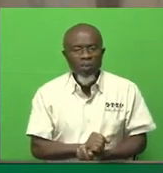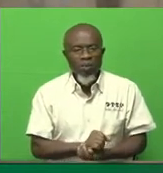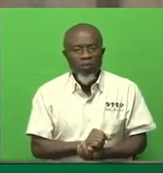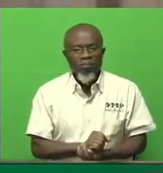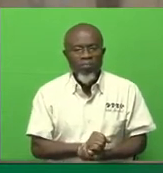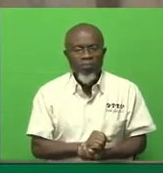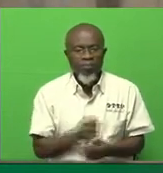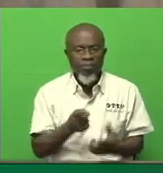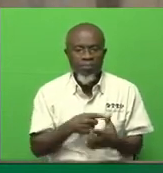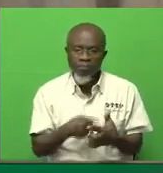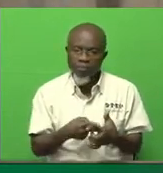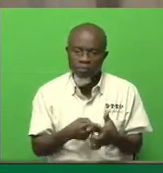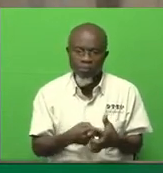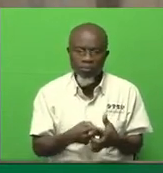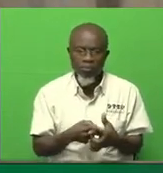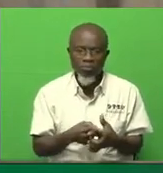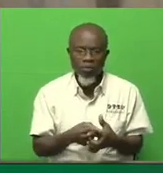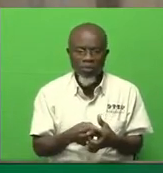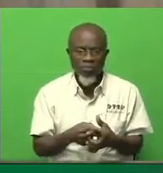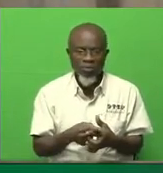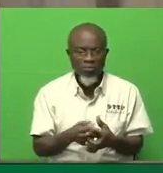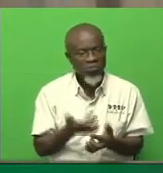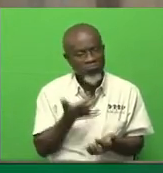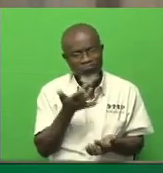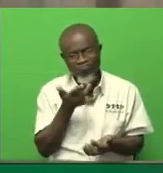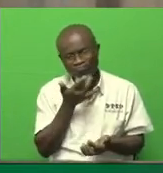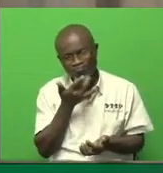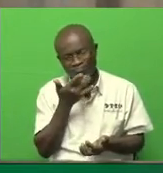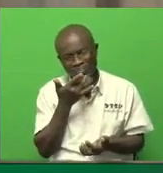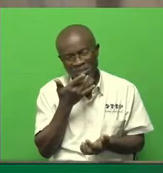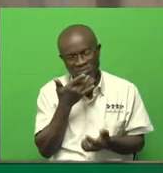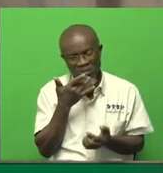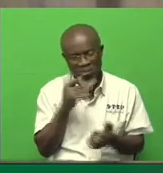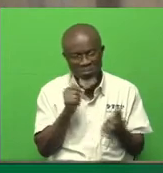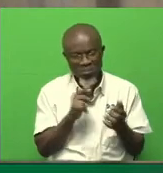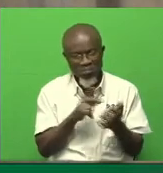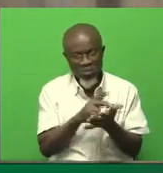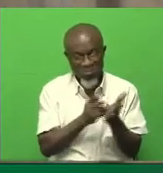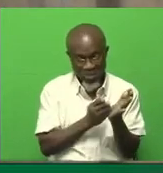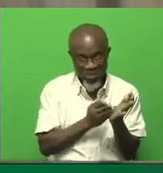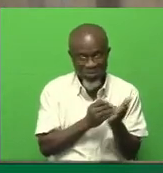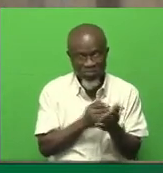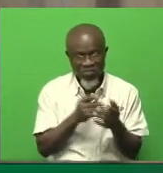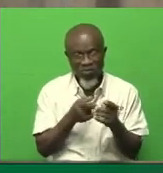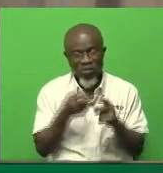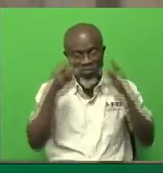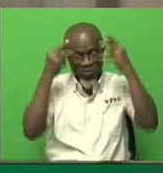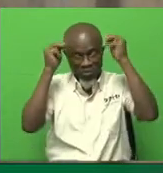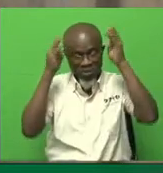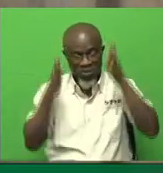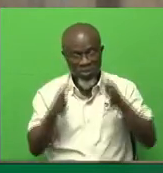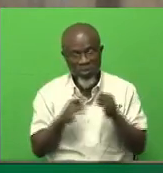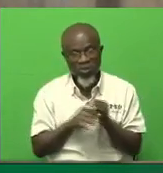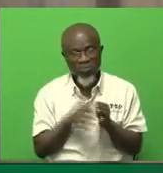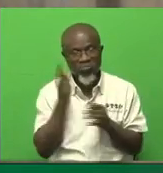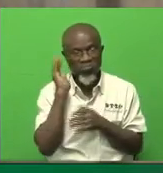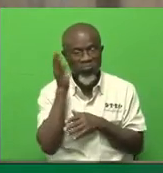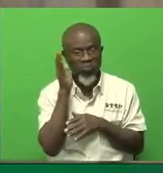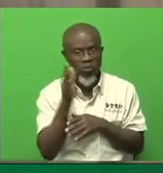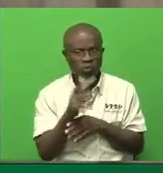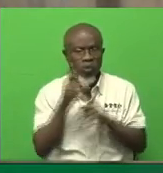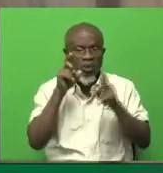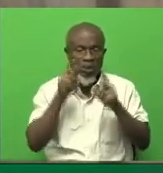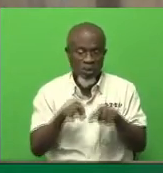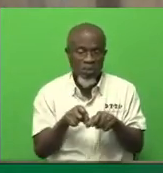and then one of my favorite parts of today's contribution from the minister of Education that we need to